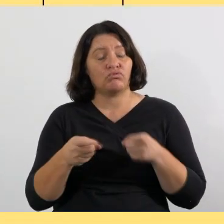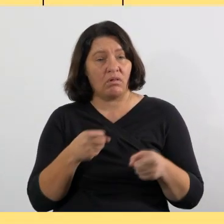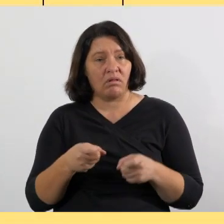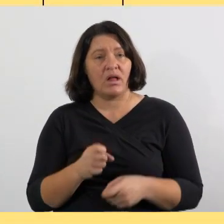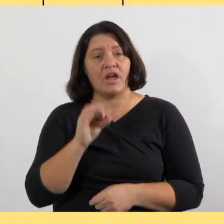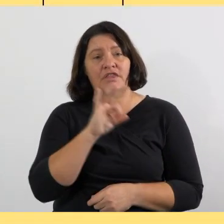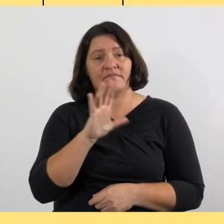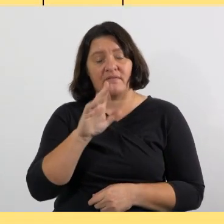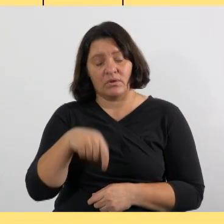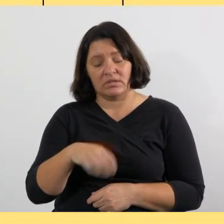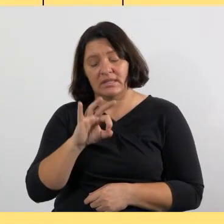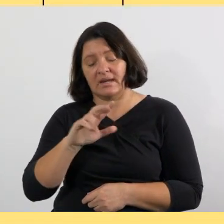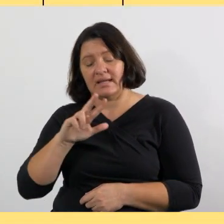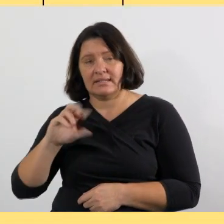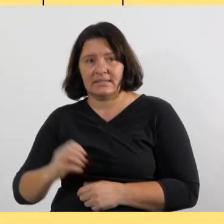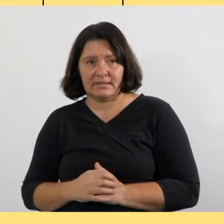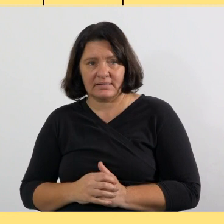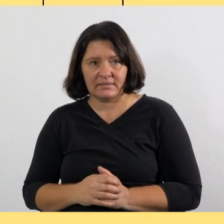the debtors control is